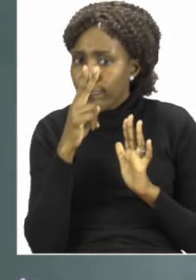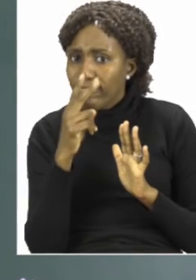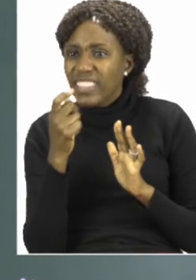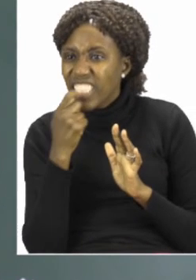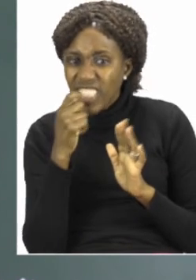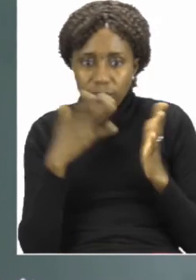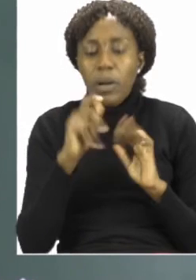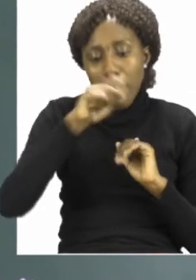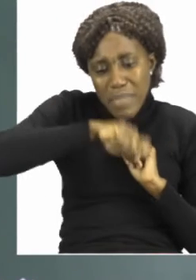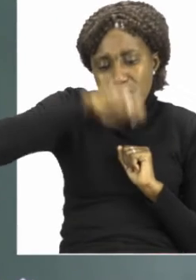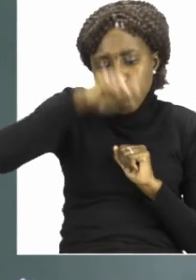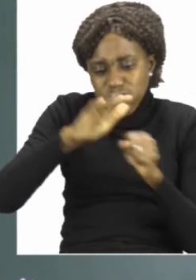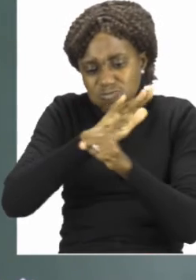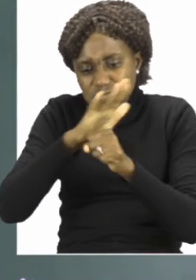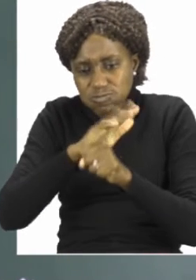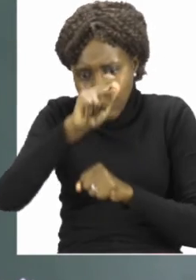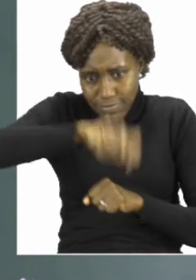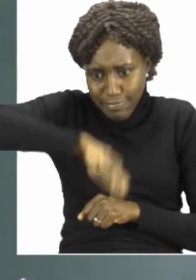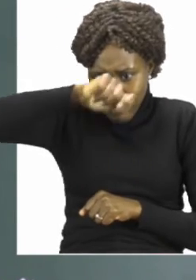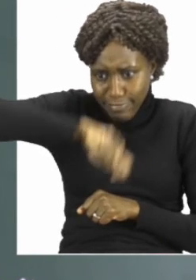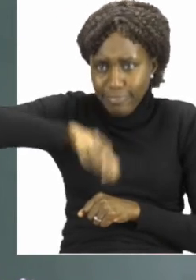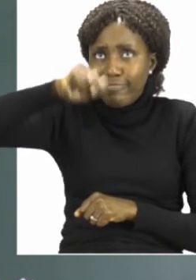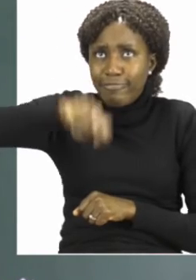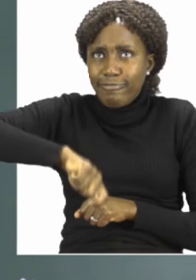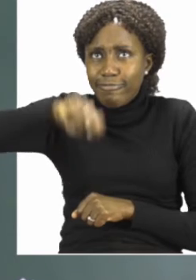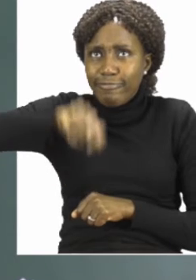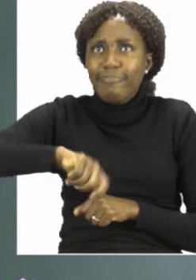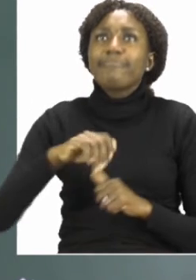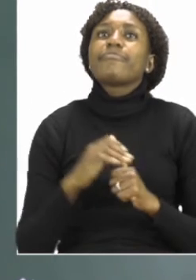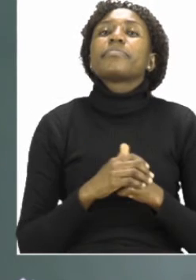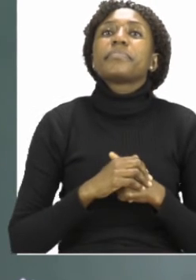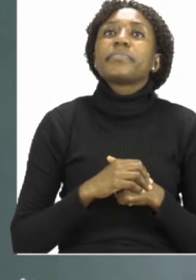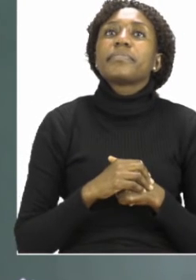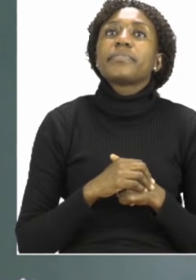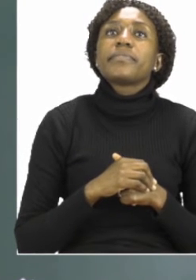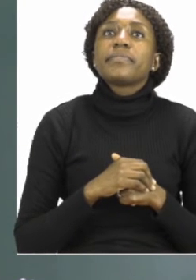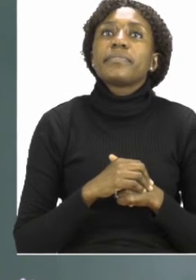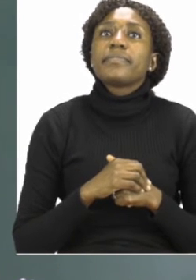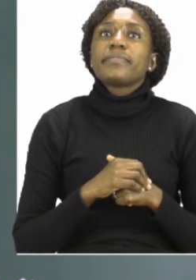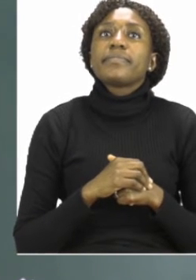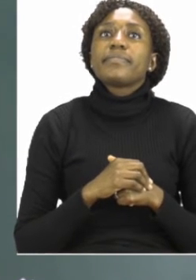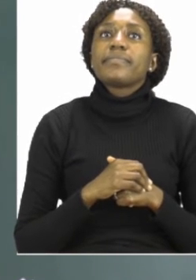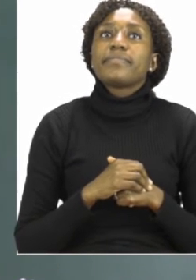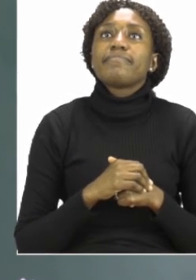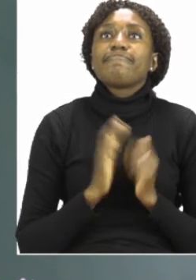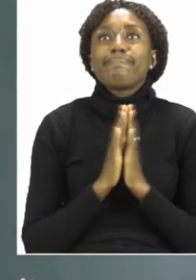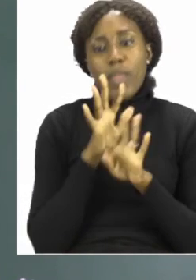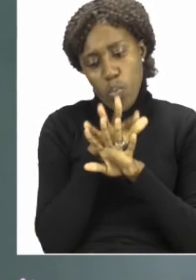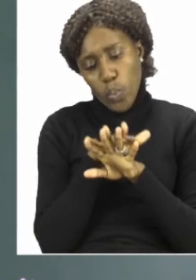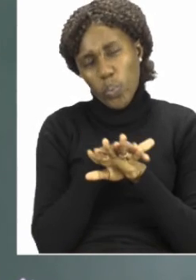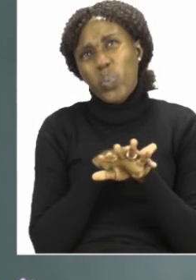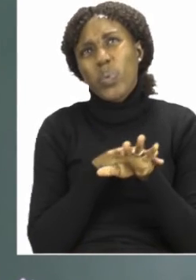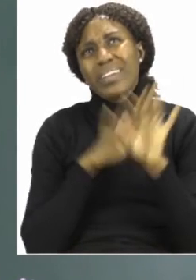white spots so that you color them as well. So take your time with your